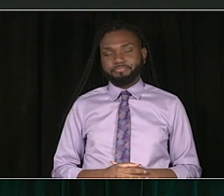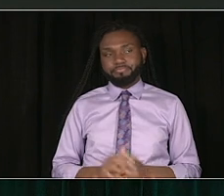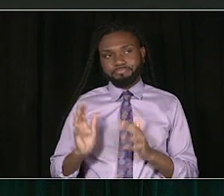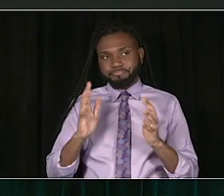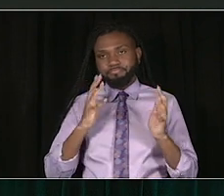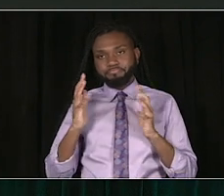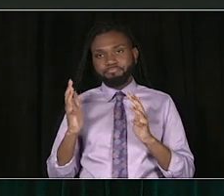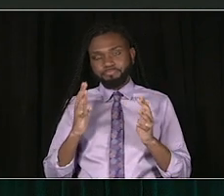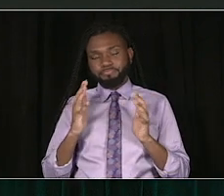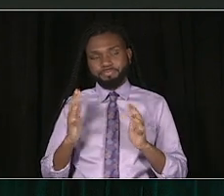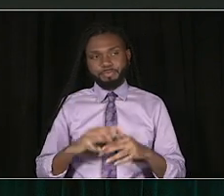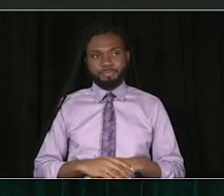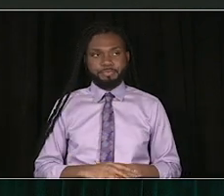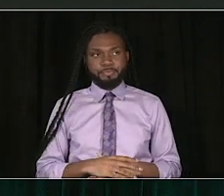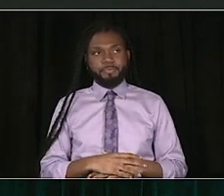Well said.